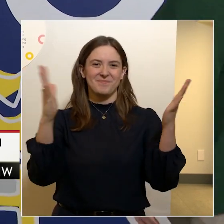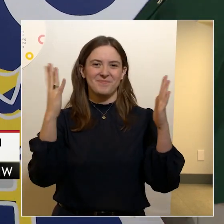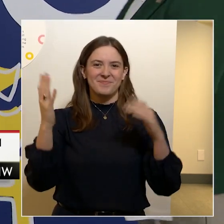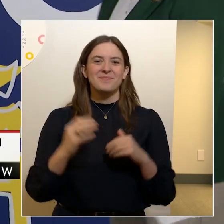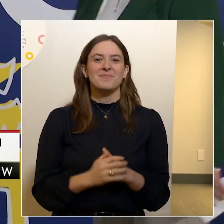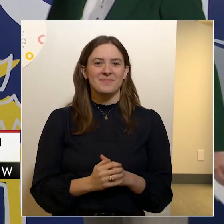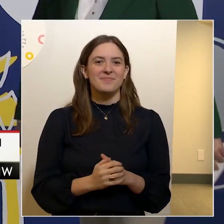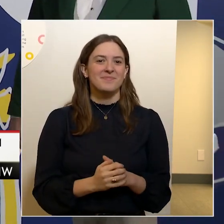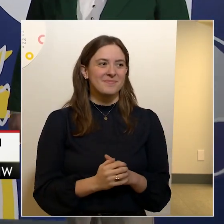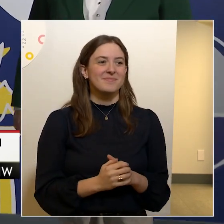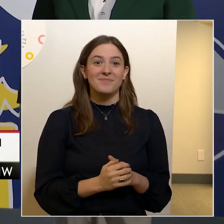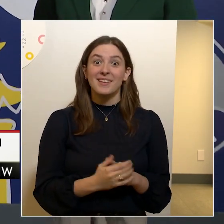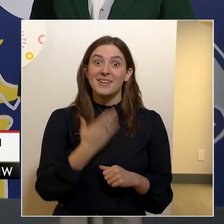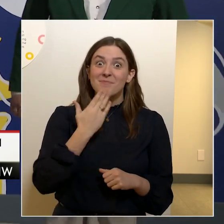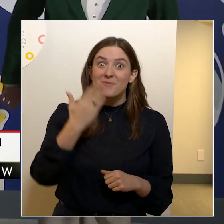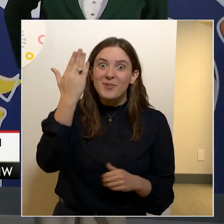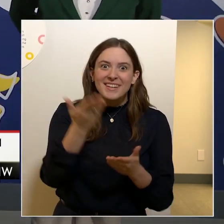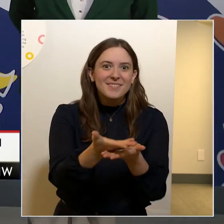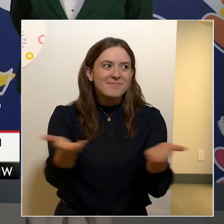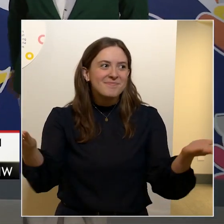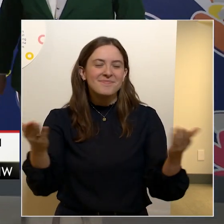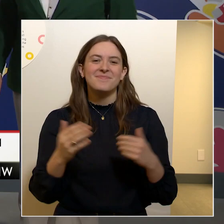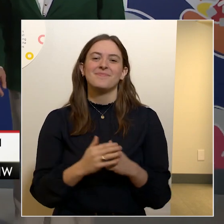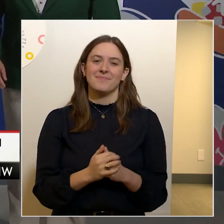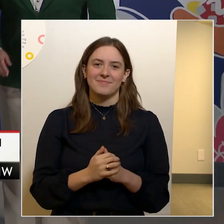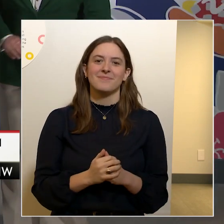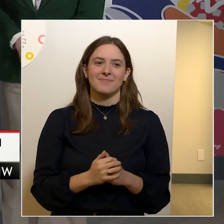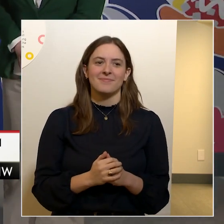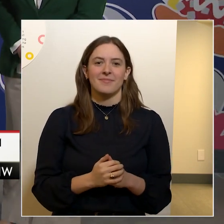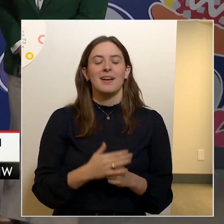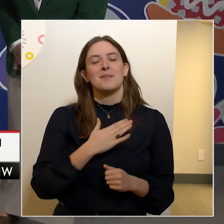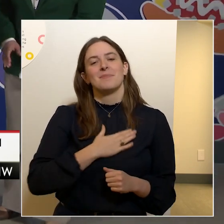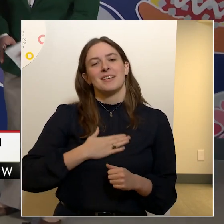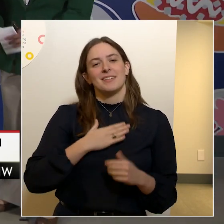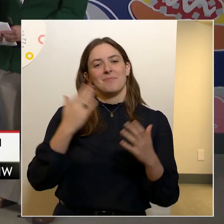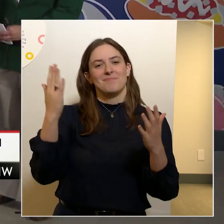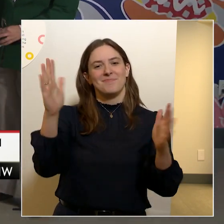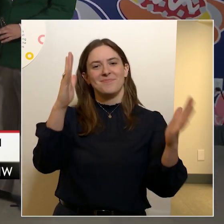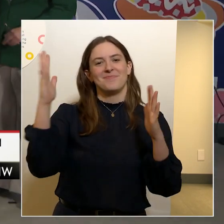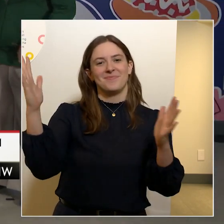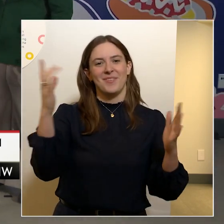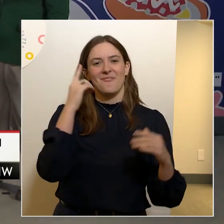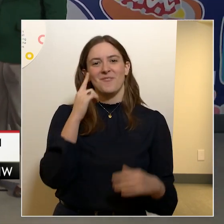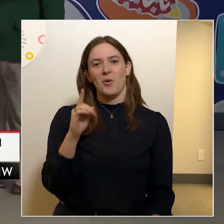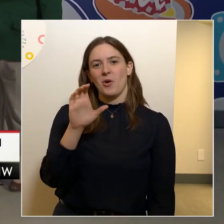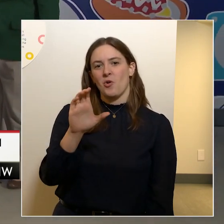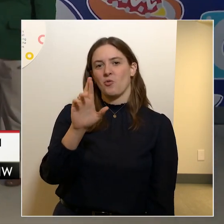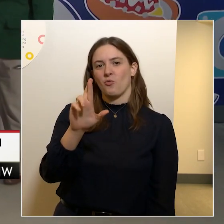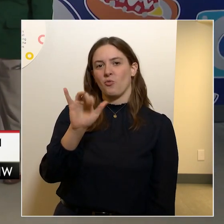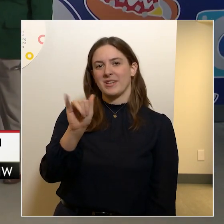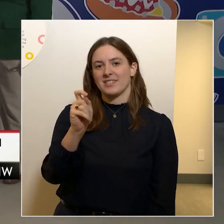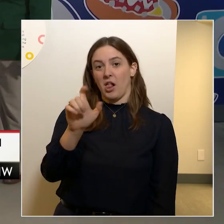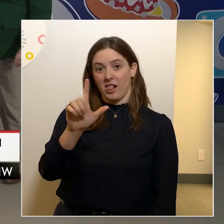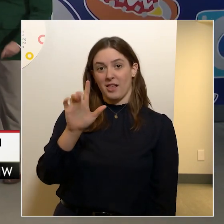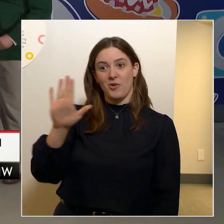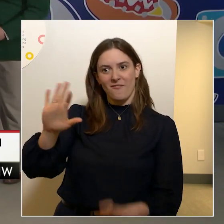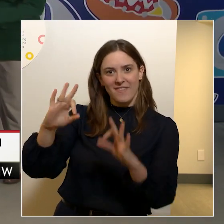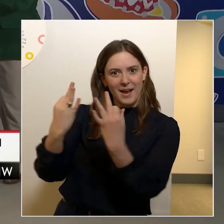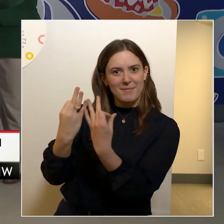Well, good morning, everyone. And let's give a big round of applause to Crystal and her family.